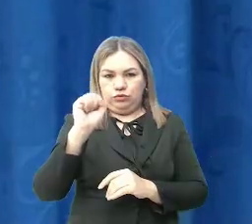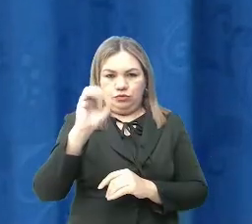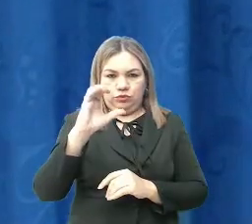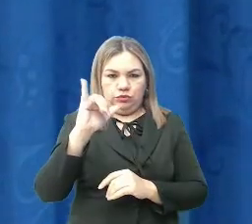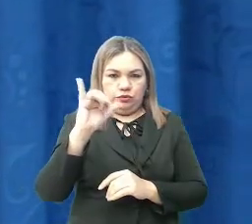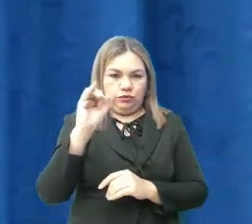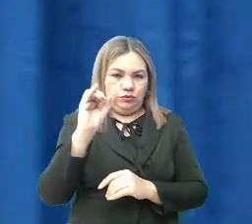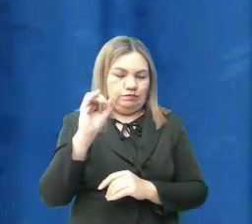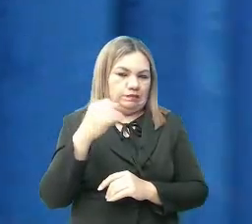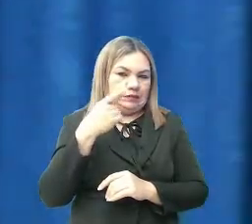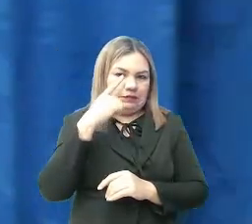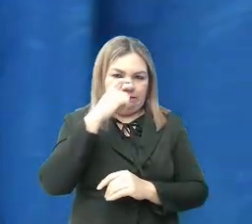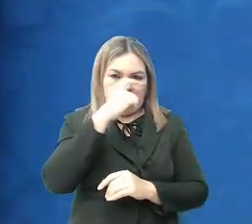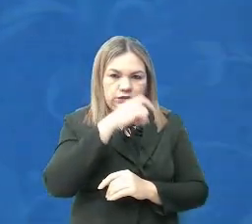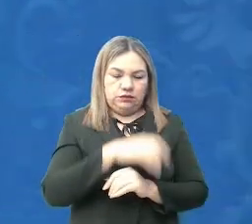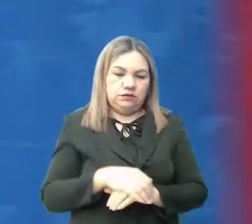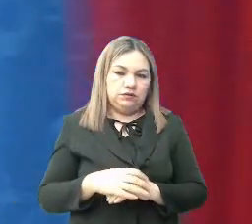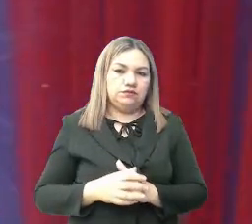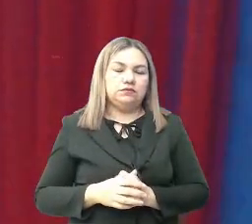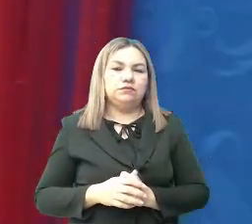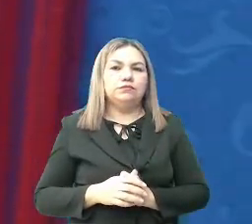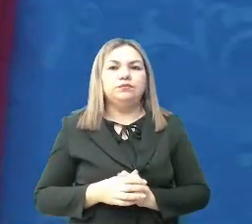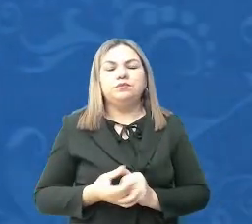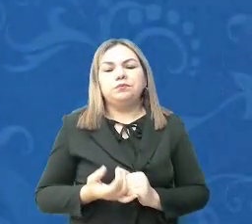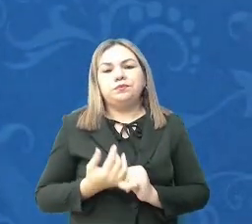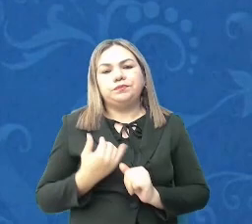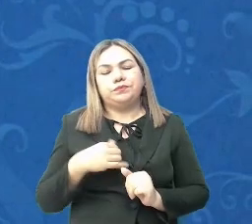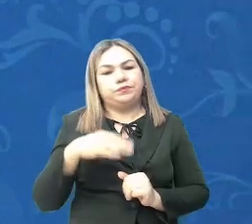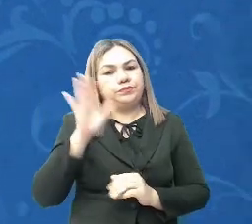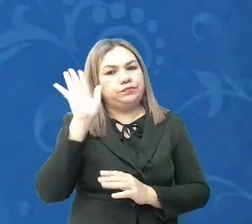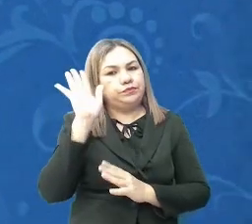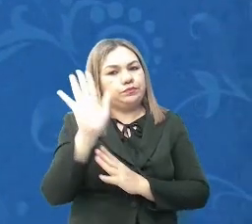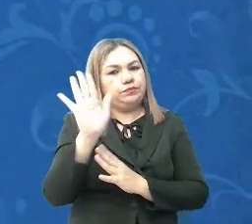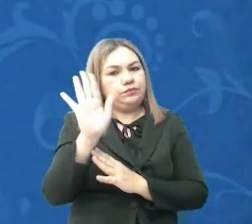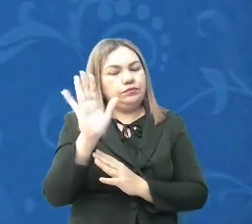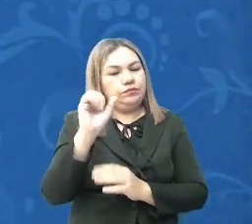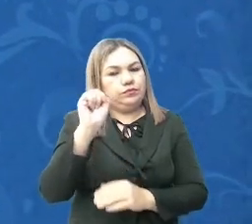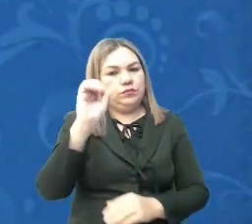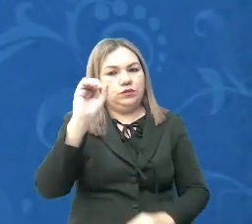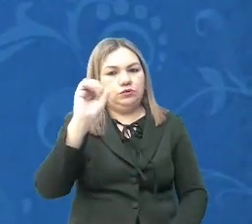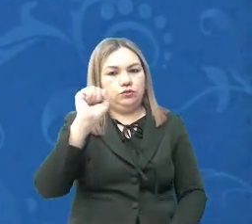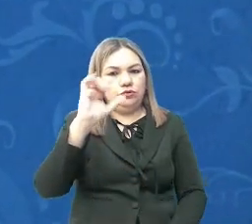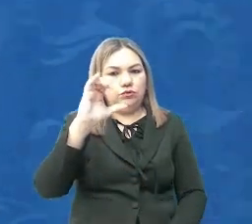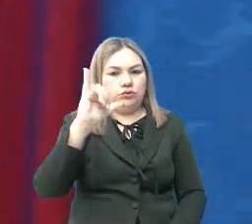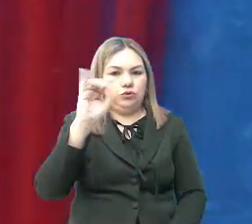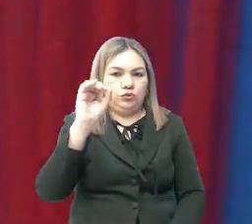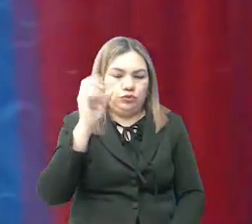member is so difficult. I come to prophesy.